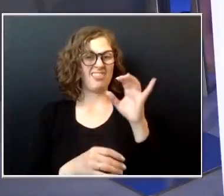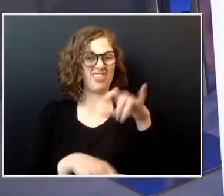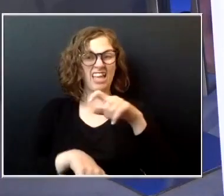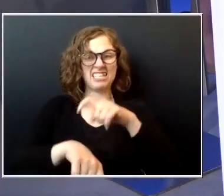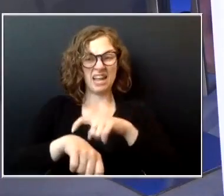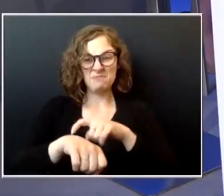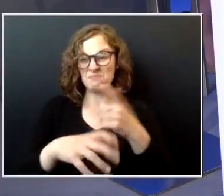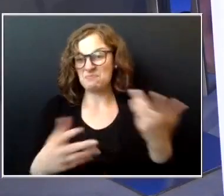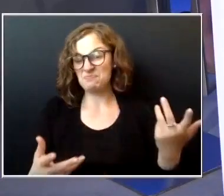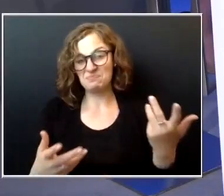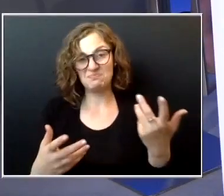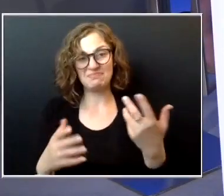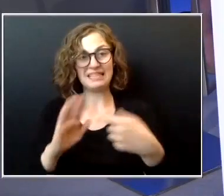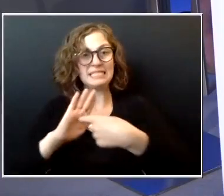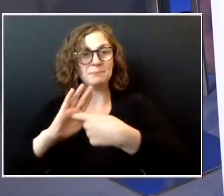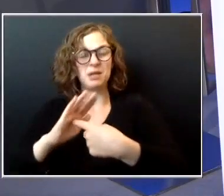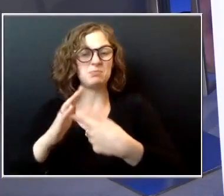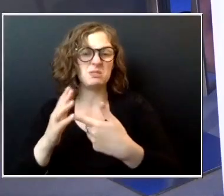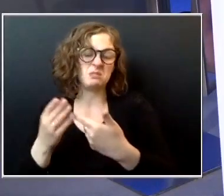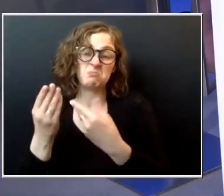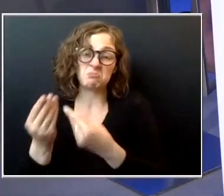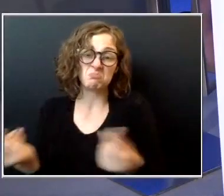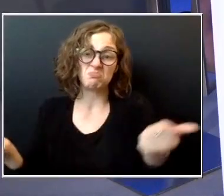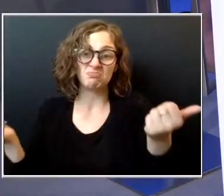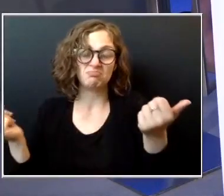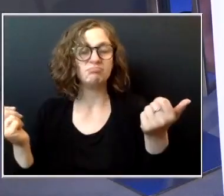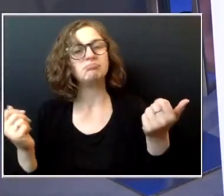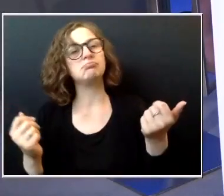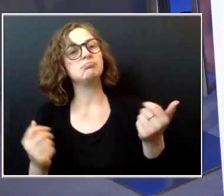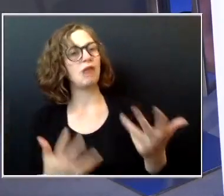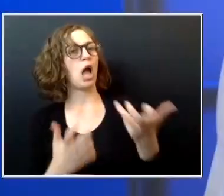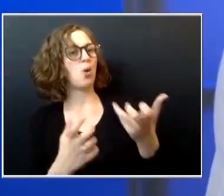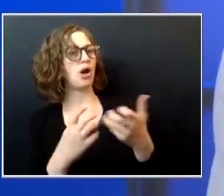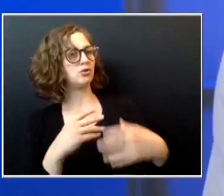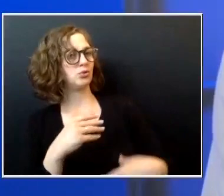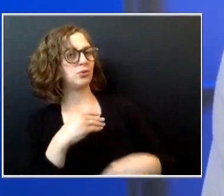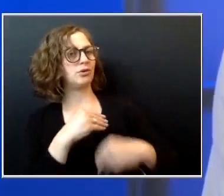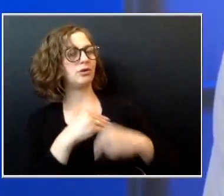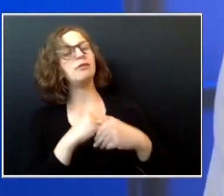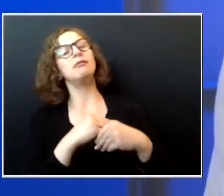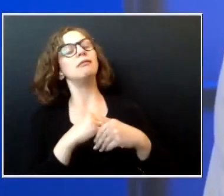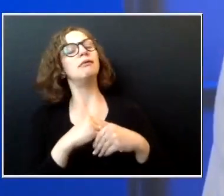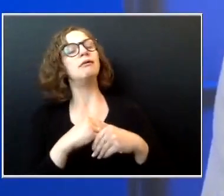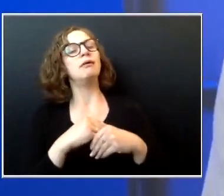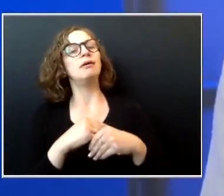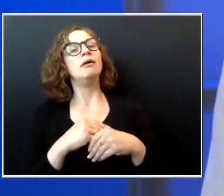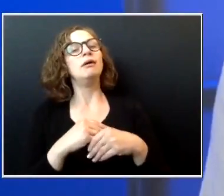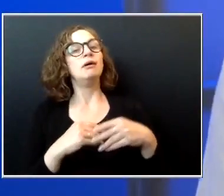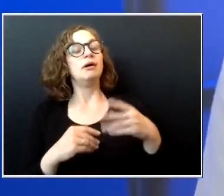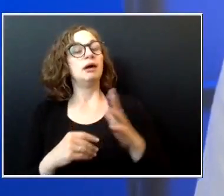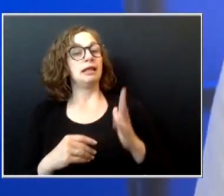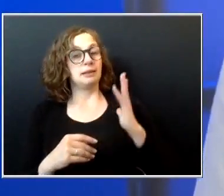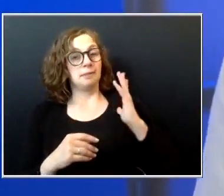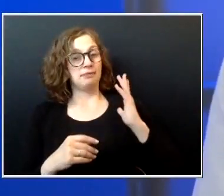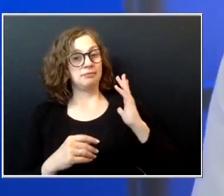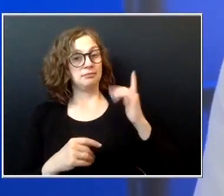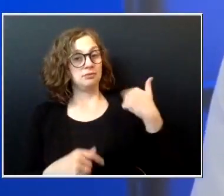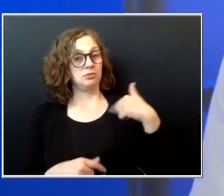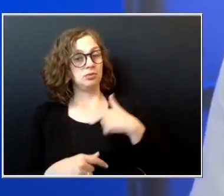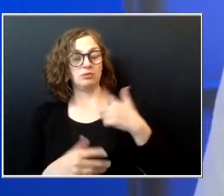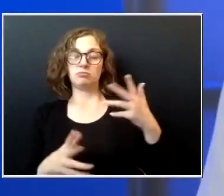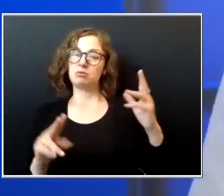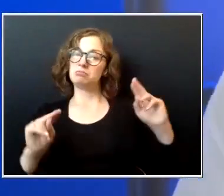I was going to just kind of use this to plug that, it's historically we've done a very poor job of including